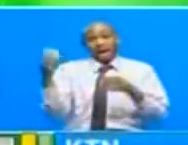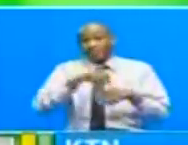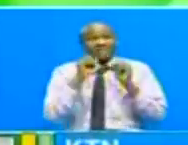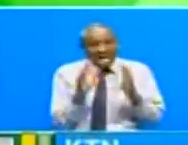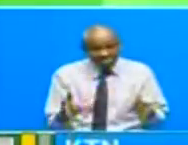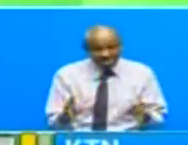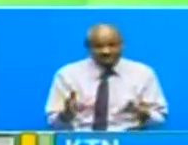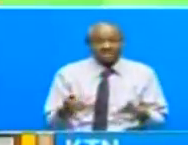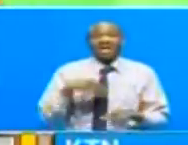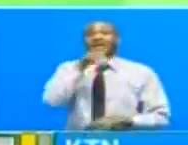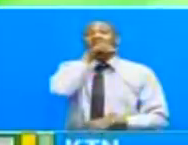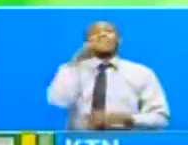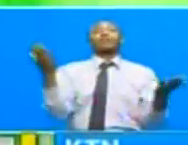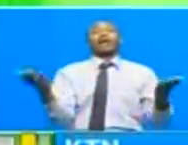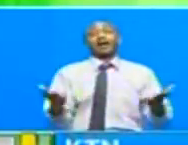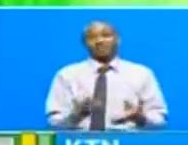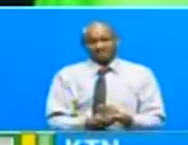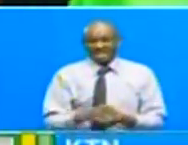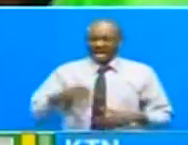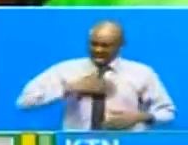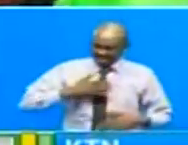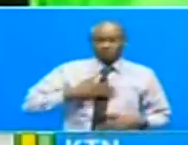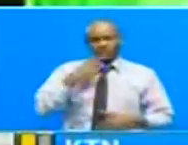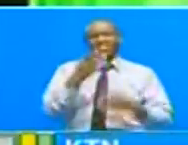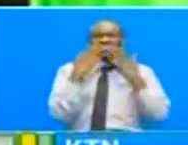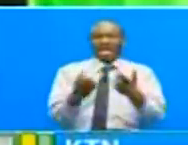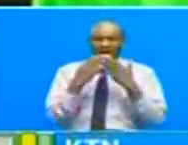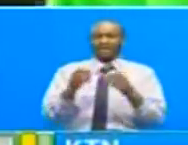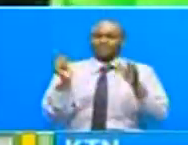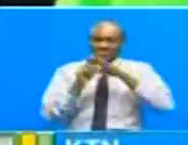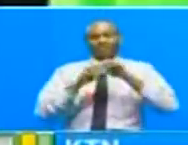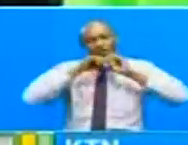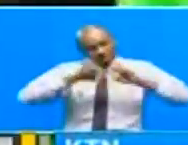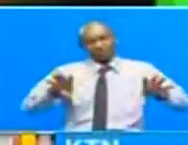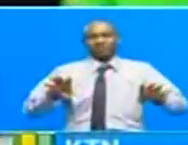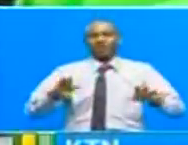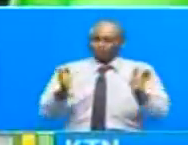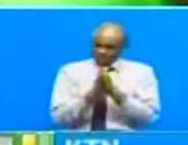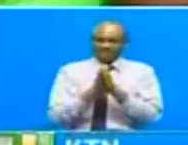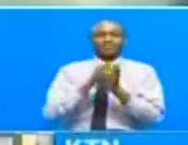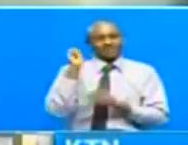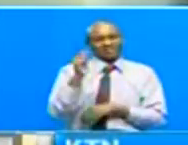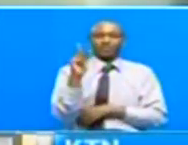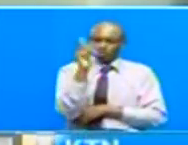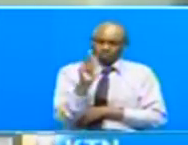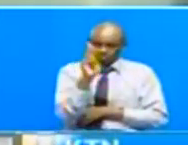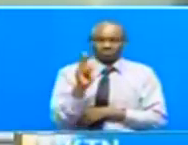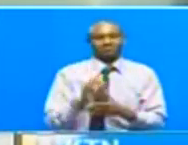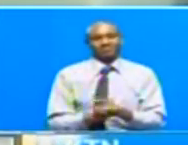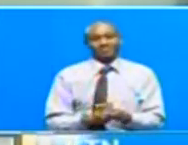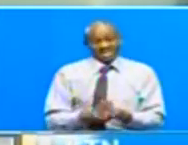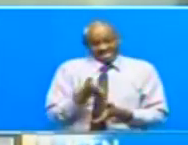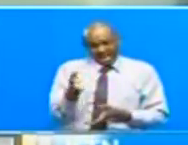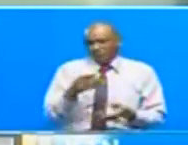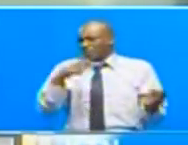inakuja, Jacob alikuwa wapi? Sisi tunathank tu Anwai Guru pamoja na Uhuru na kazi. The accusations and